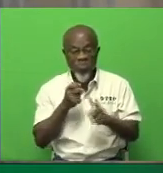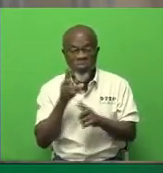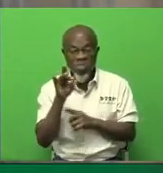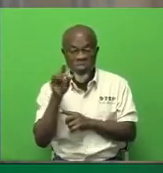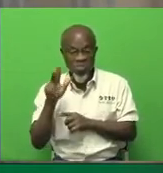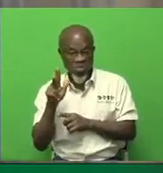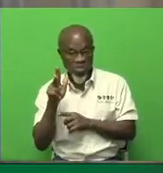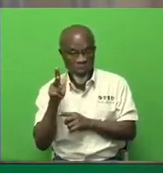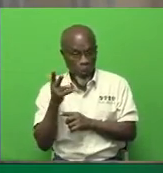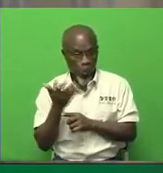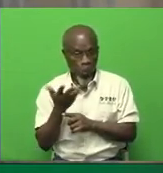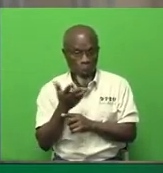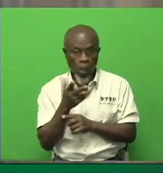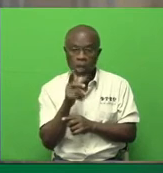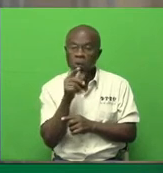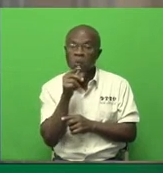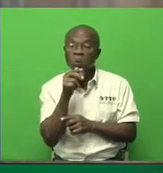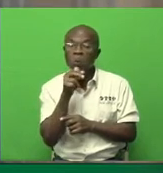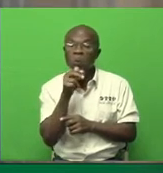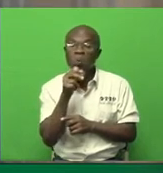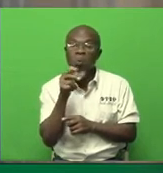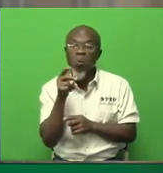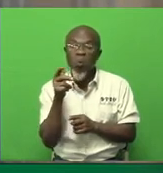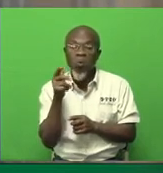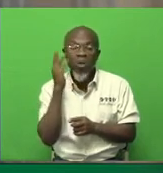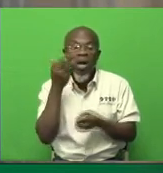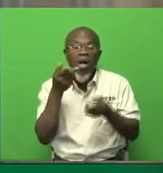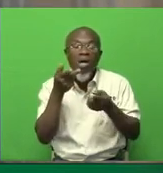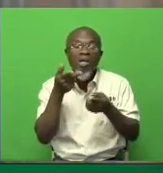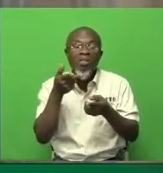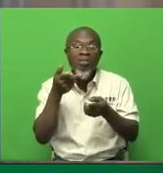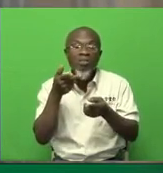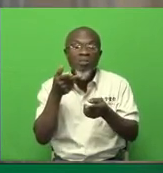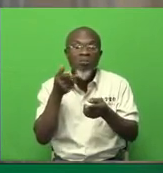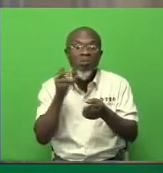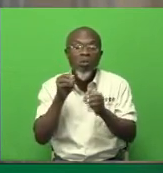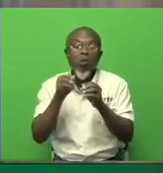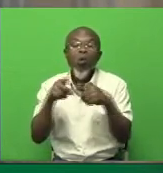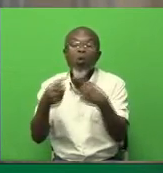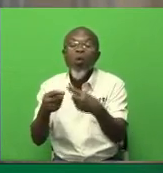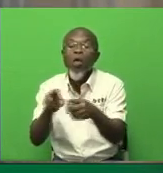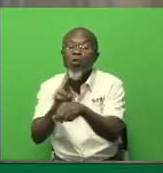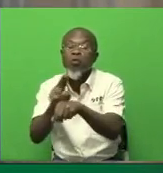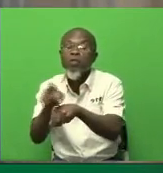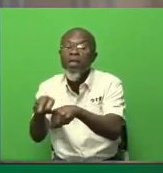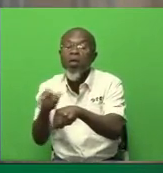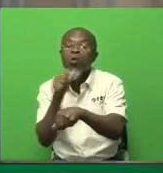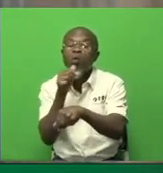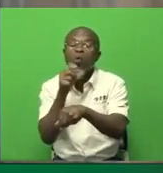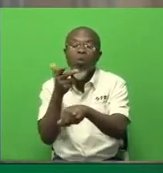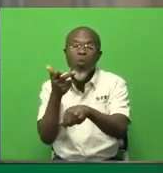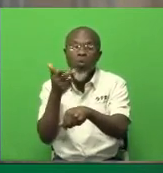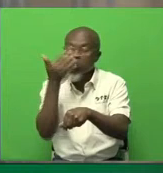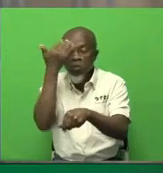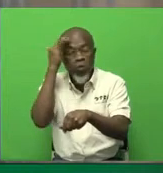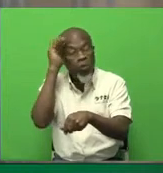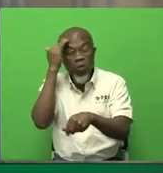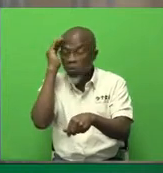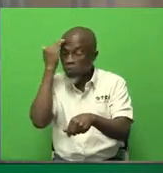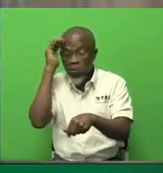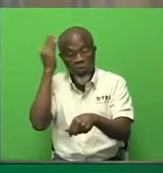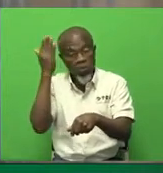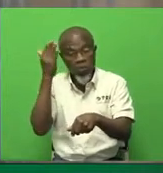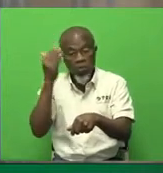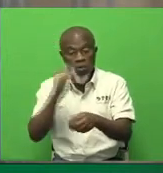knowing who and what will eventually occupy these premises at Phoenix Park the minister boldly